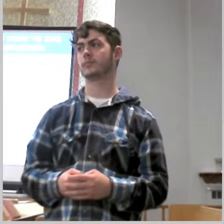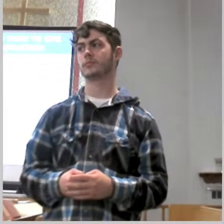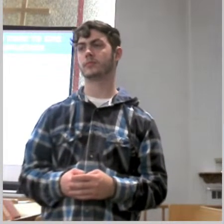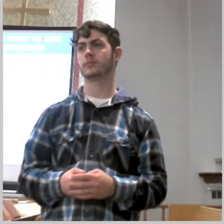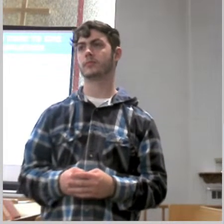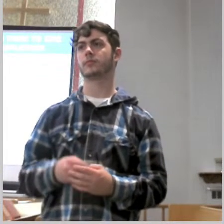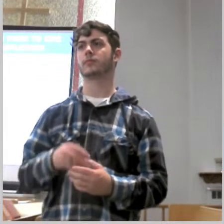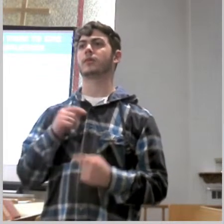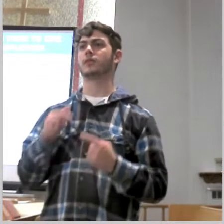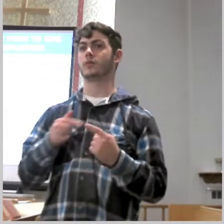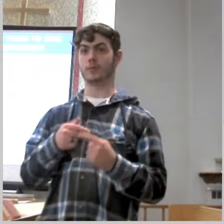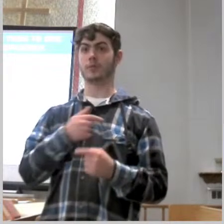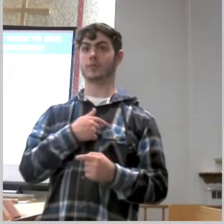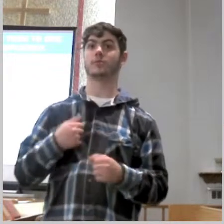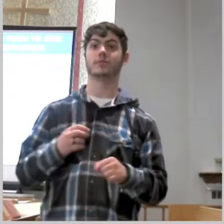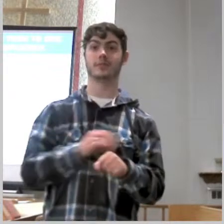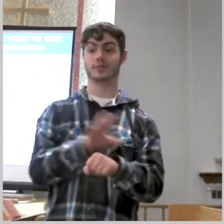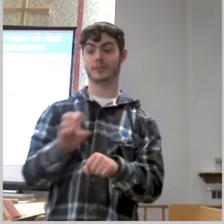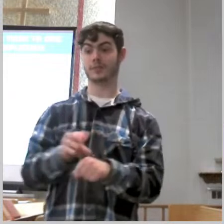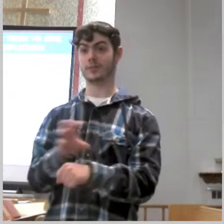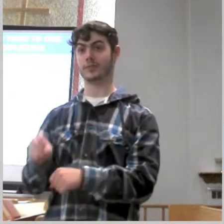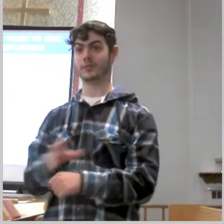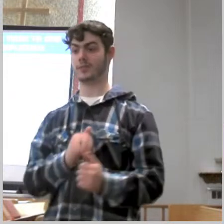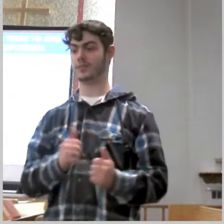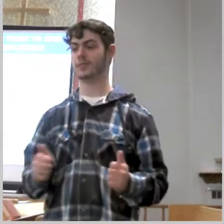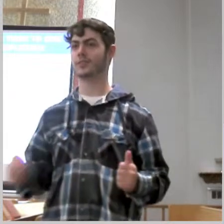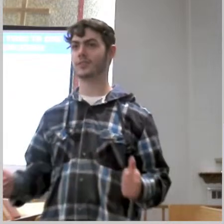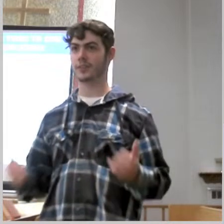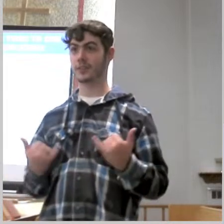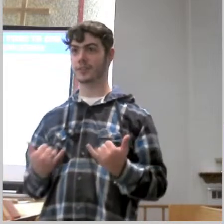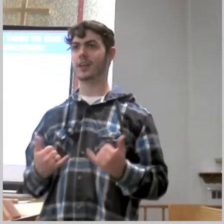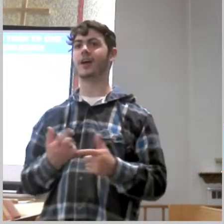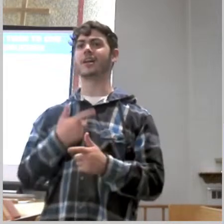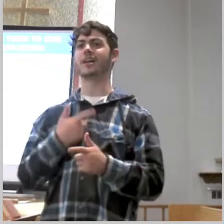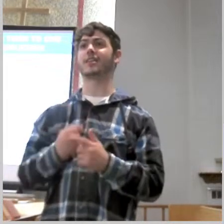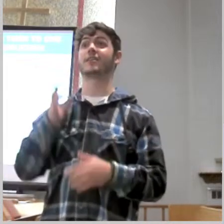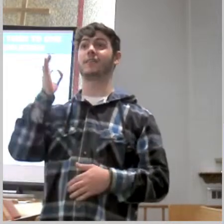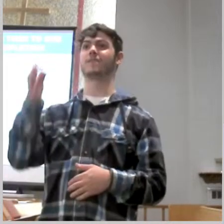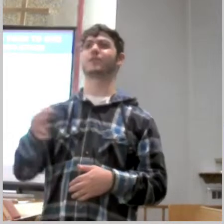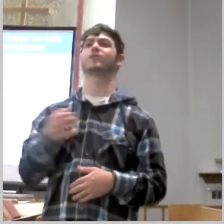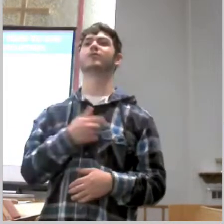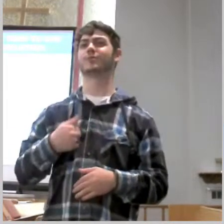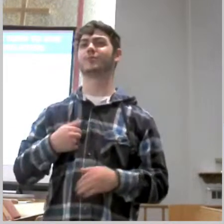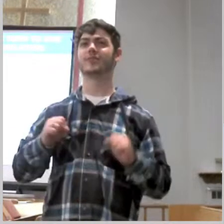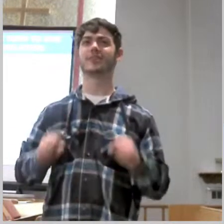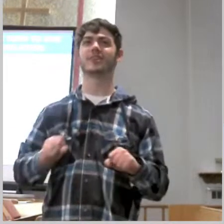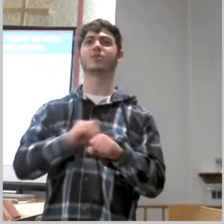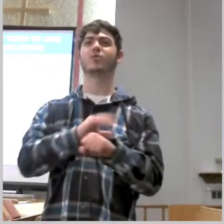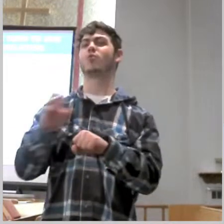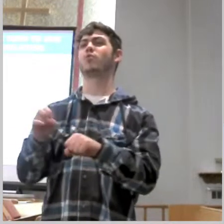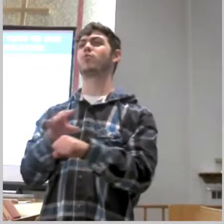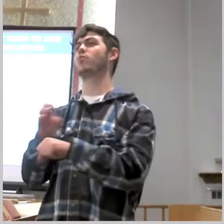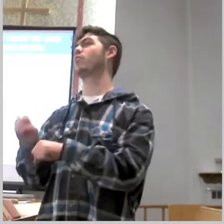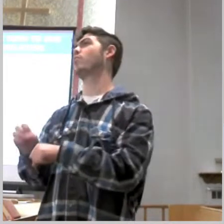benefit countless others, some whom we don't even know yet. But we will get to know, God willing, in the future. So submission to